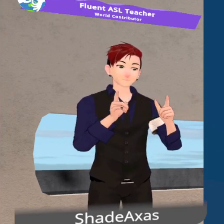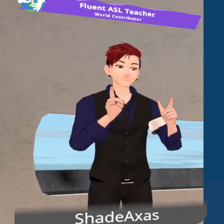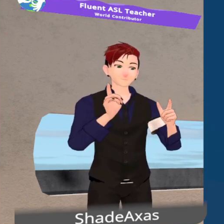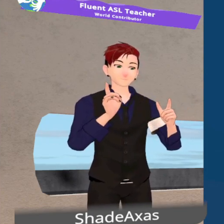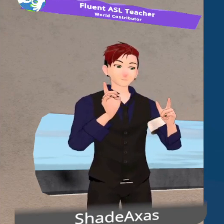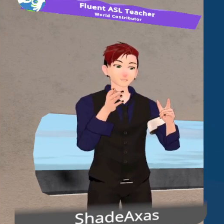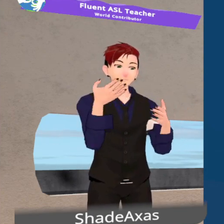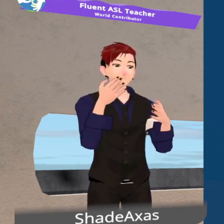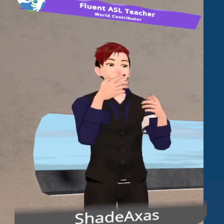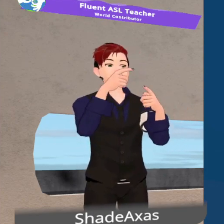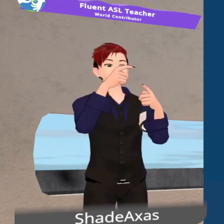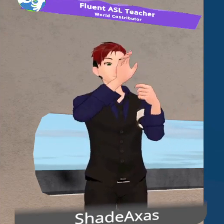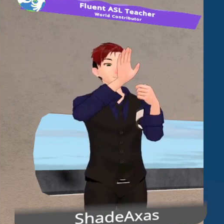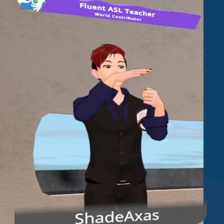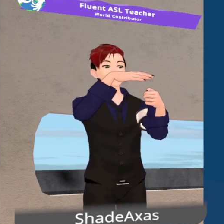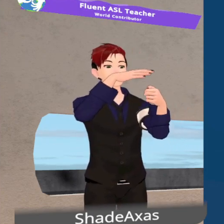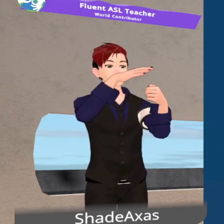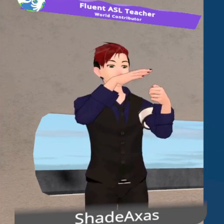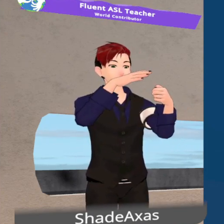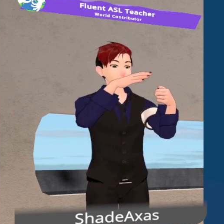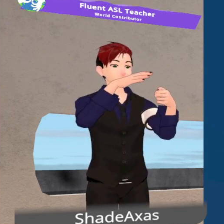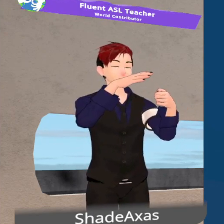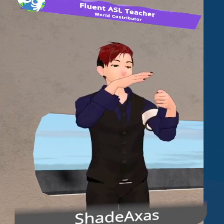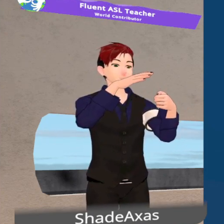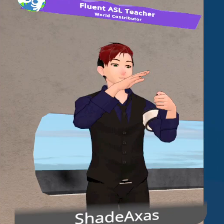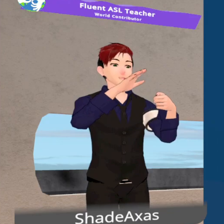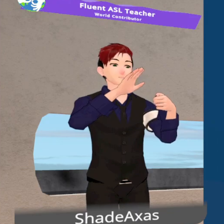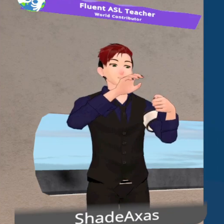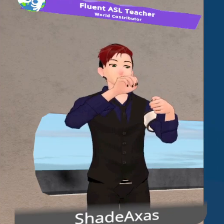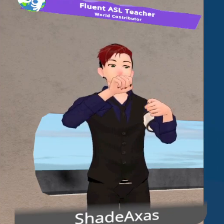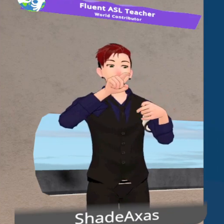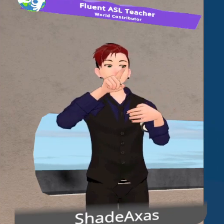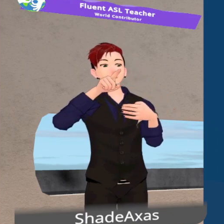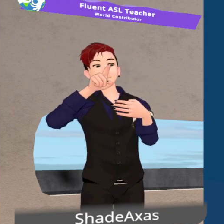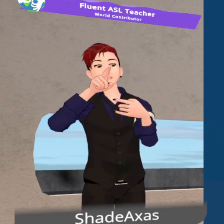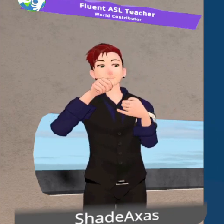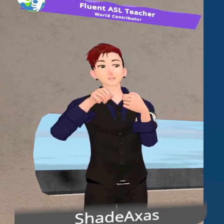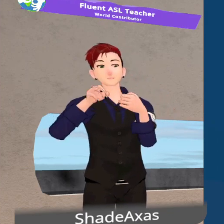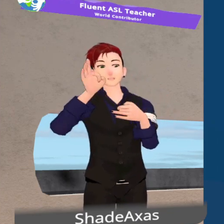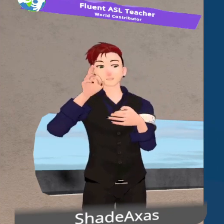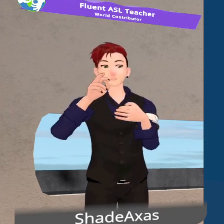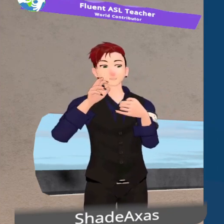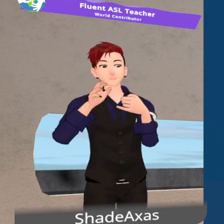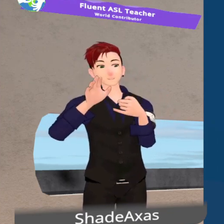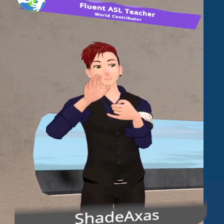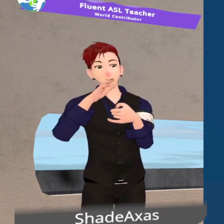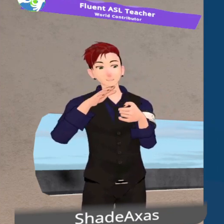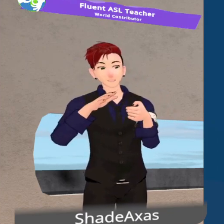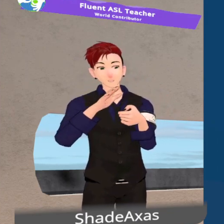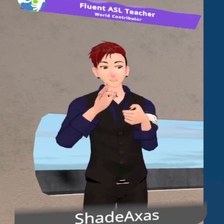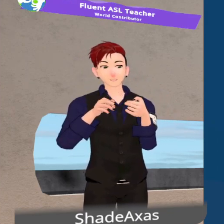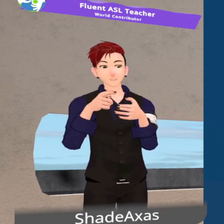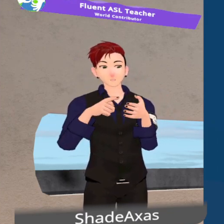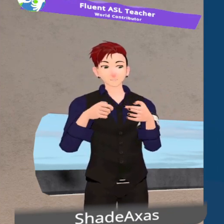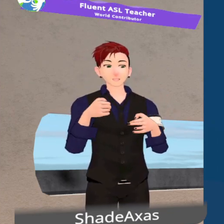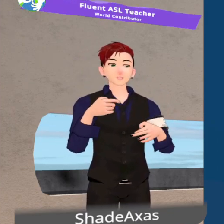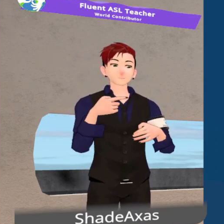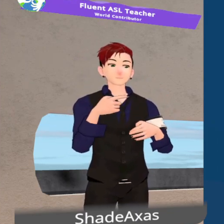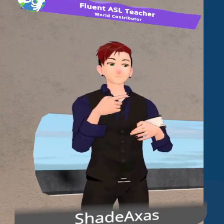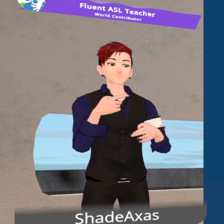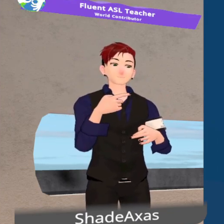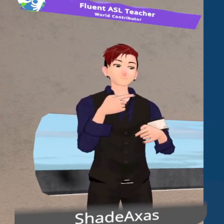wrong. And I don't know like your specific area. That would be a thing you'd have to find out about your area and find out what they